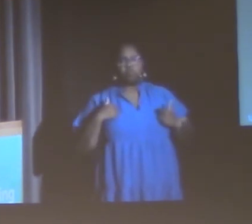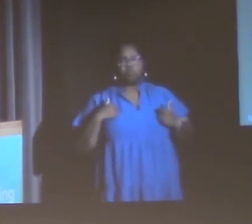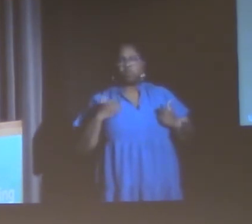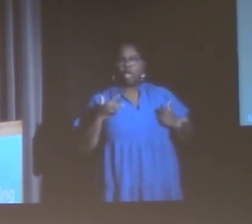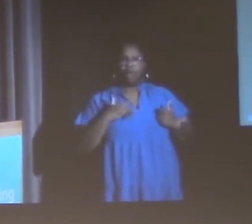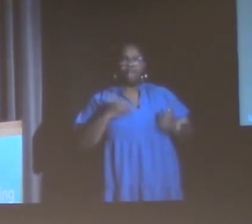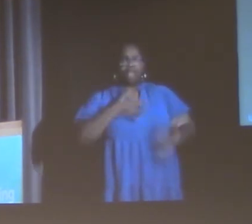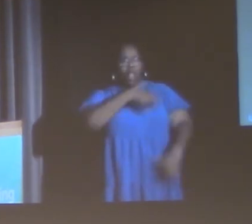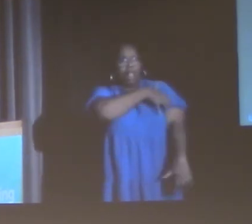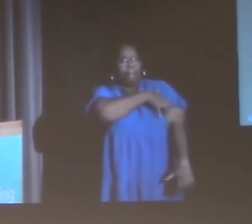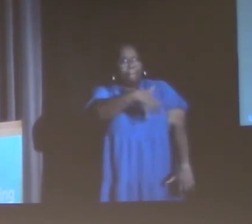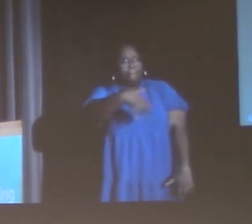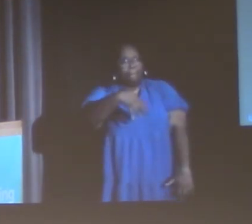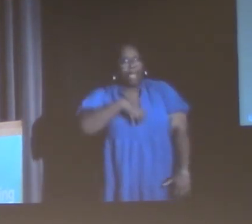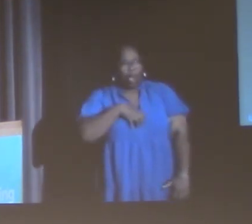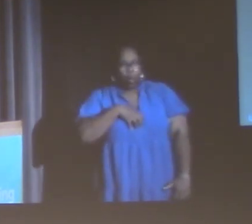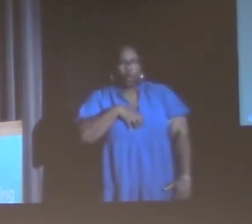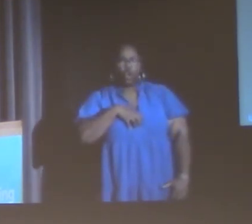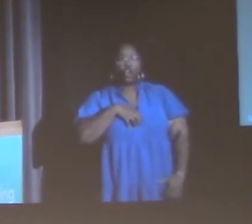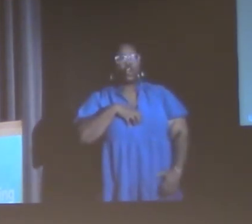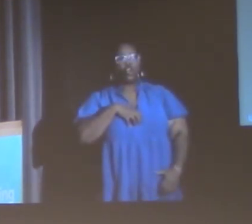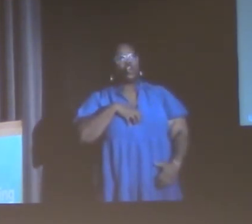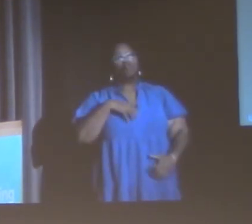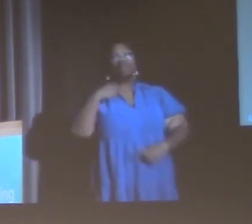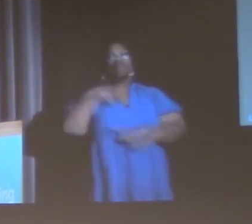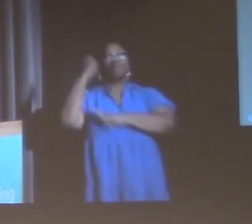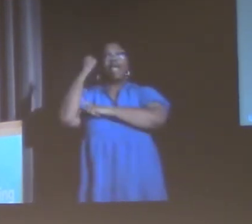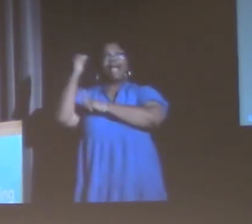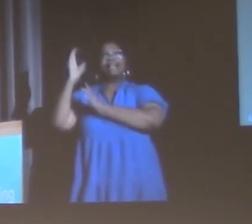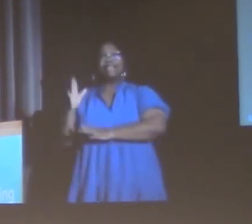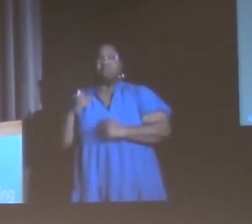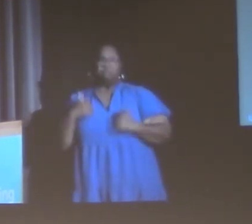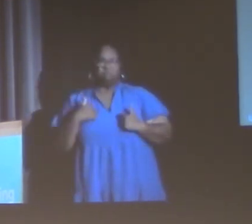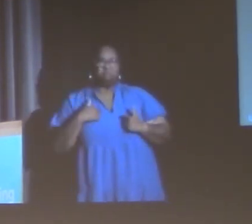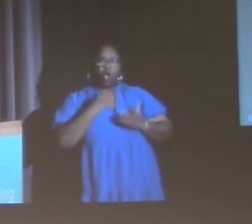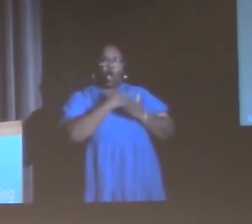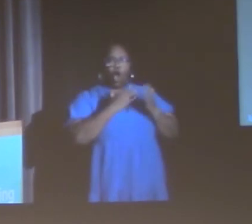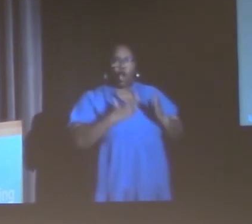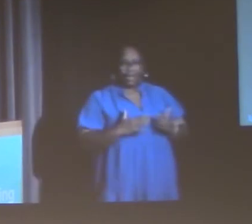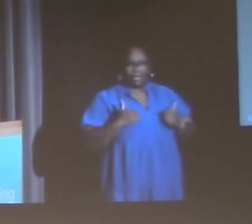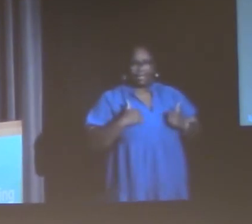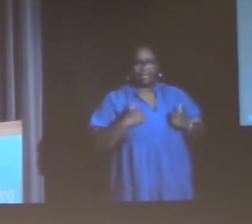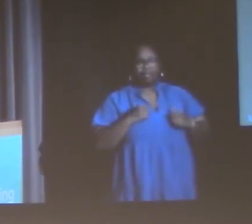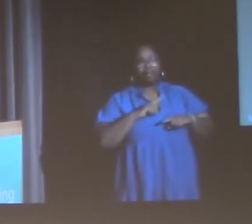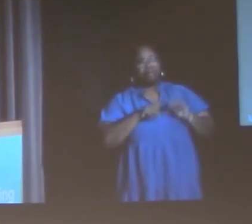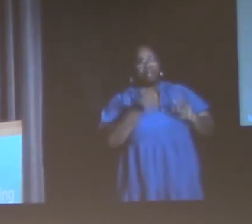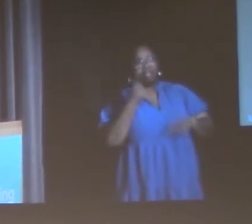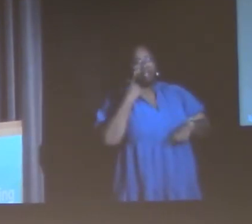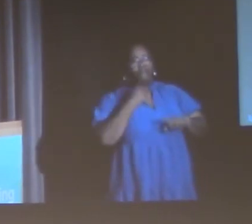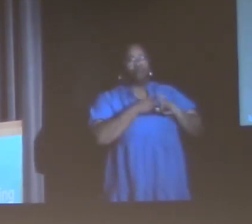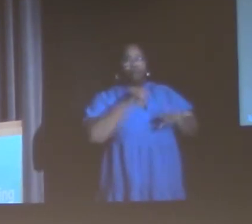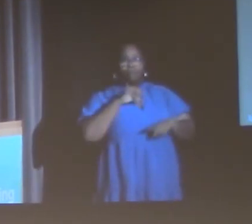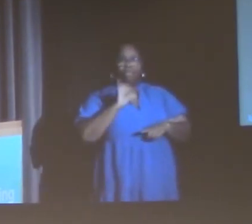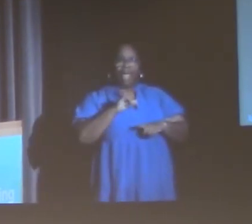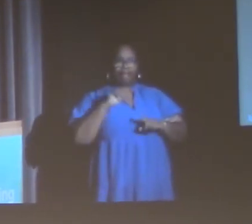to engage as an activist. I engage as an artist. But from that window, you know, the film is relating to